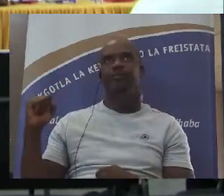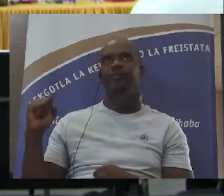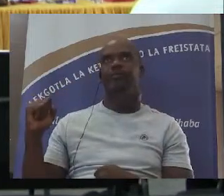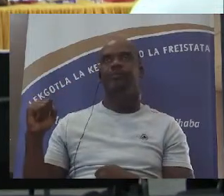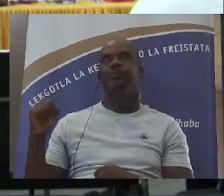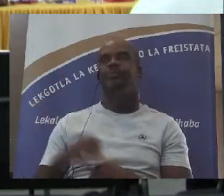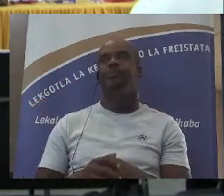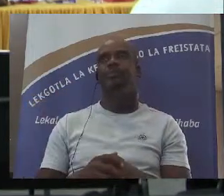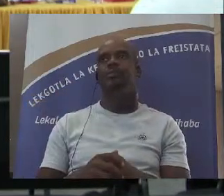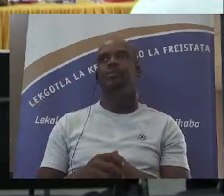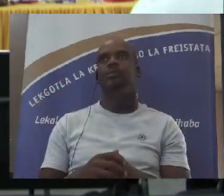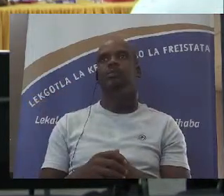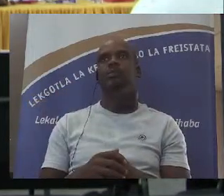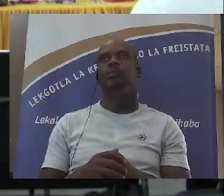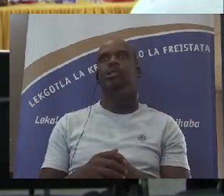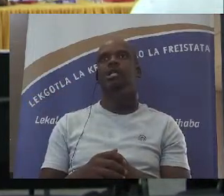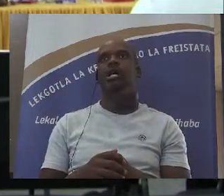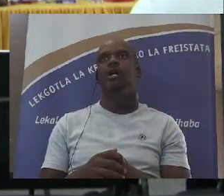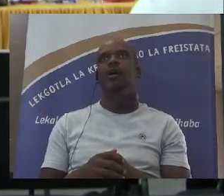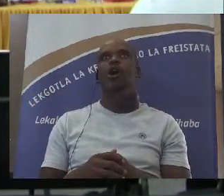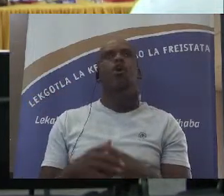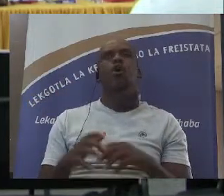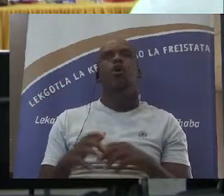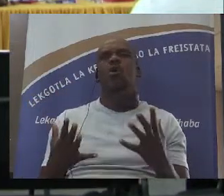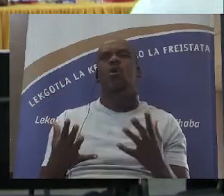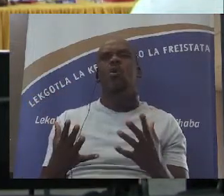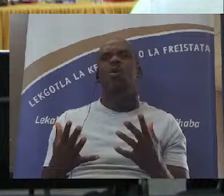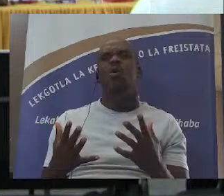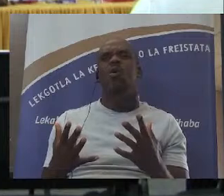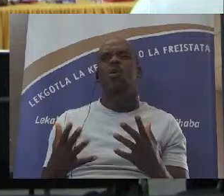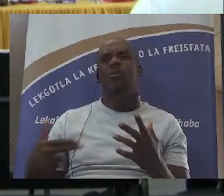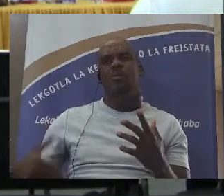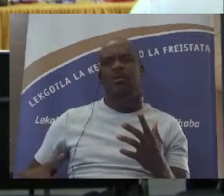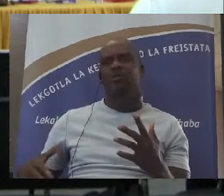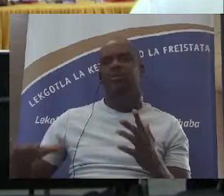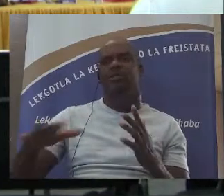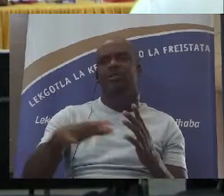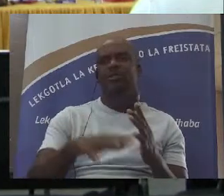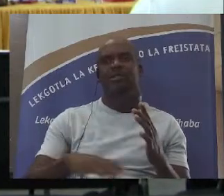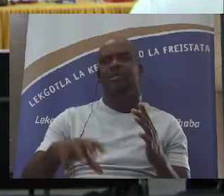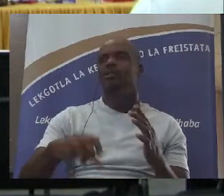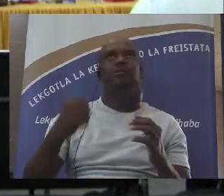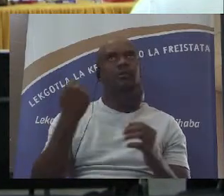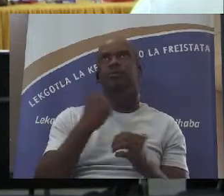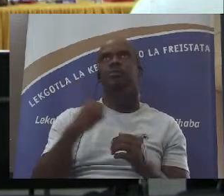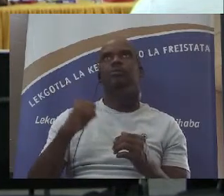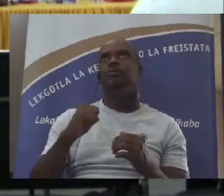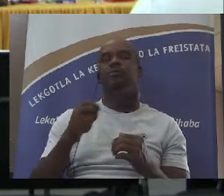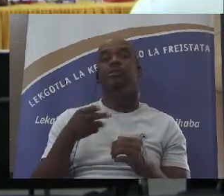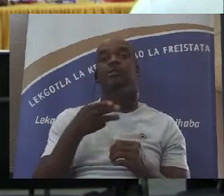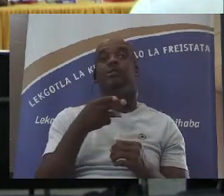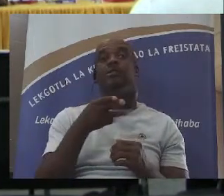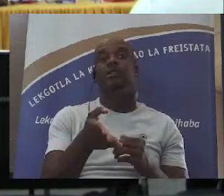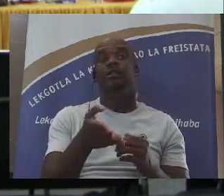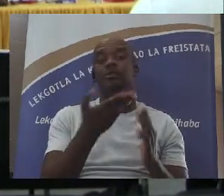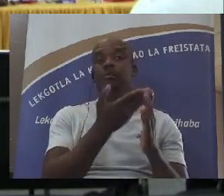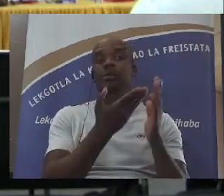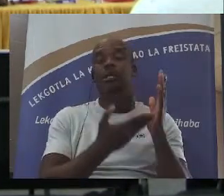and having petrol stations and so forth. This one re bolela